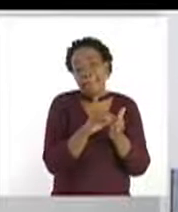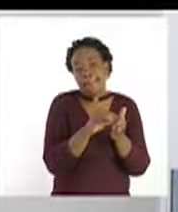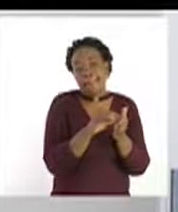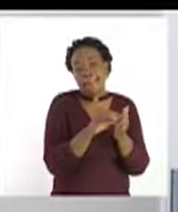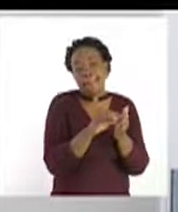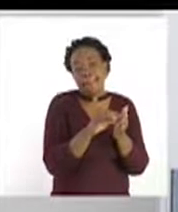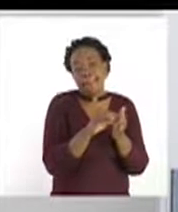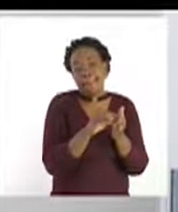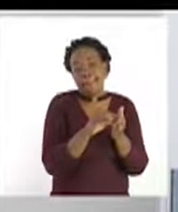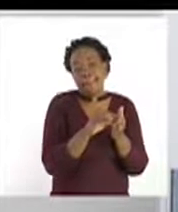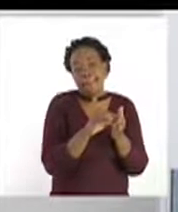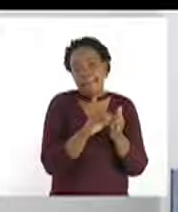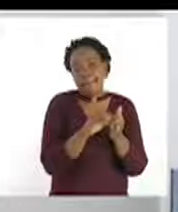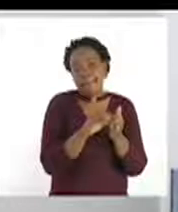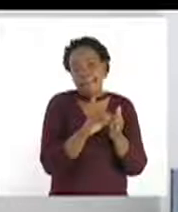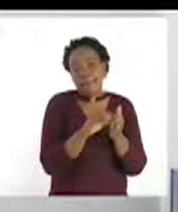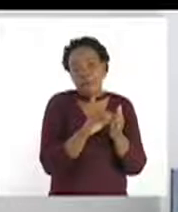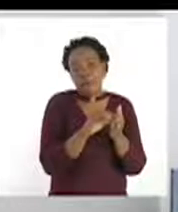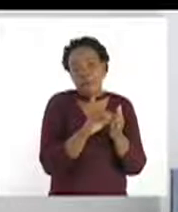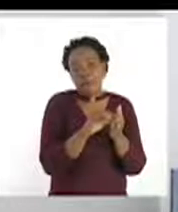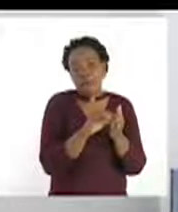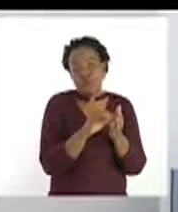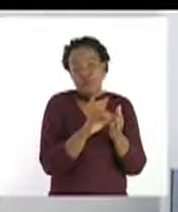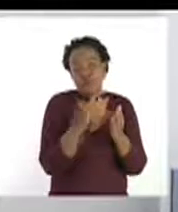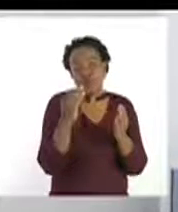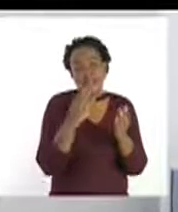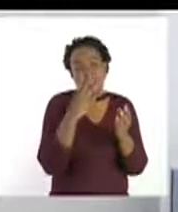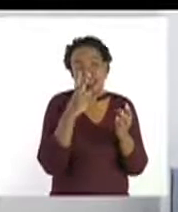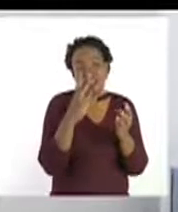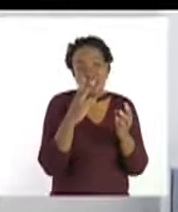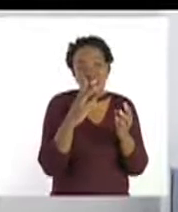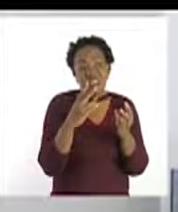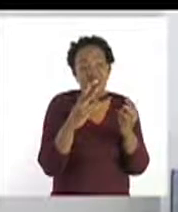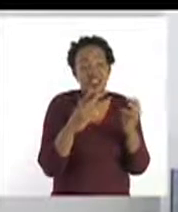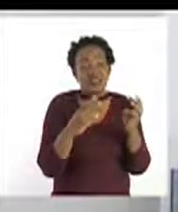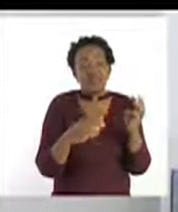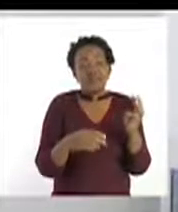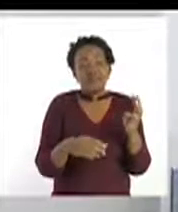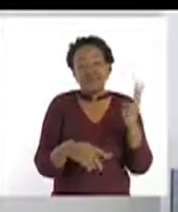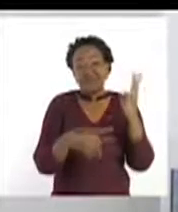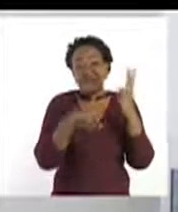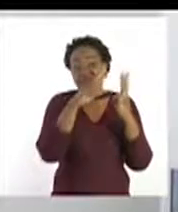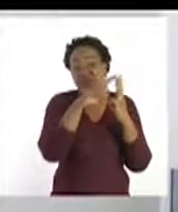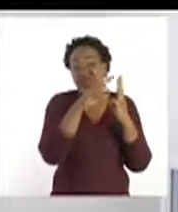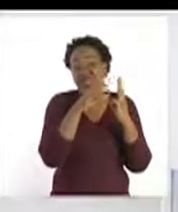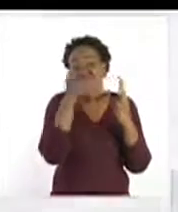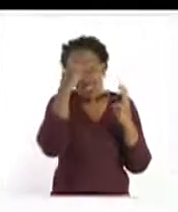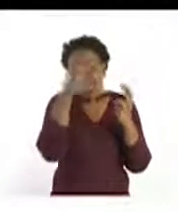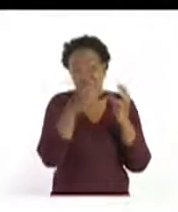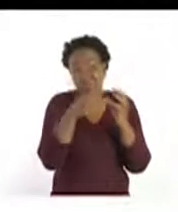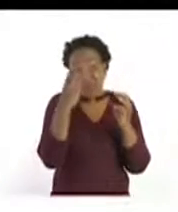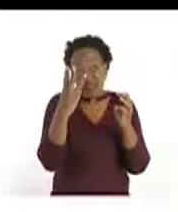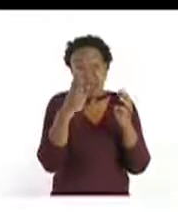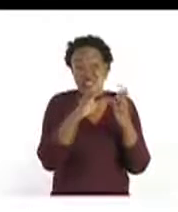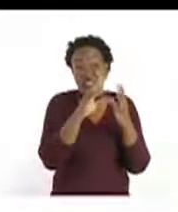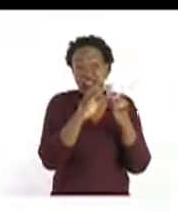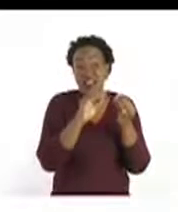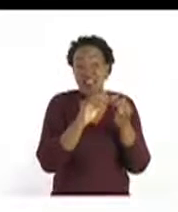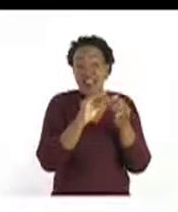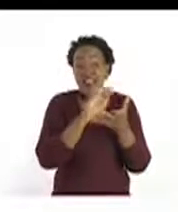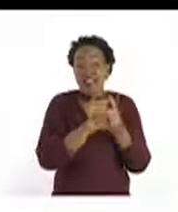Okay, let's now check our questions. We are going to do